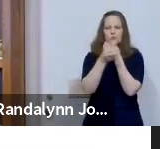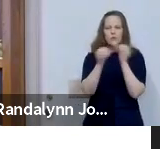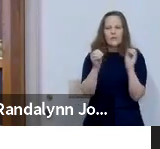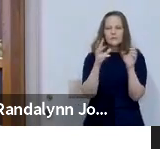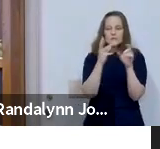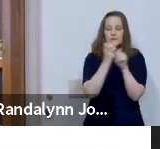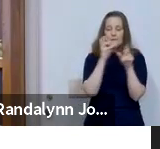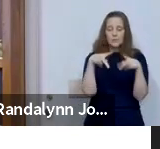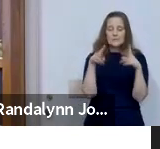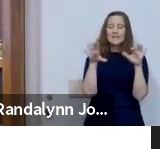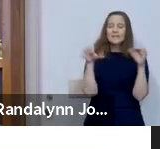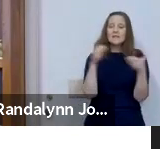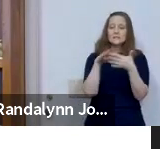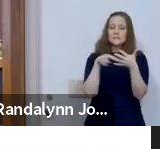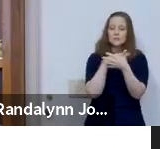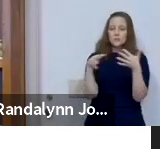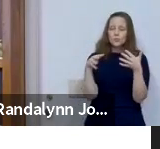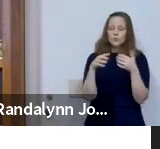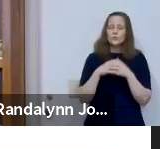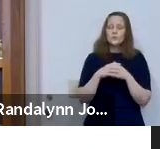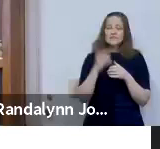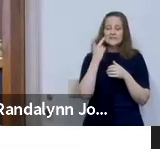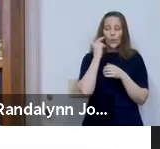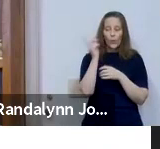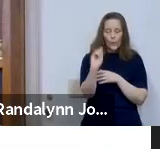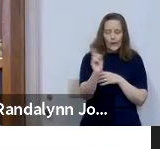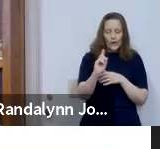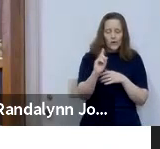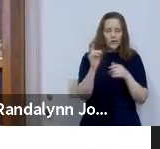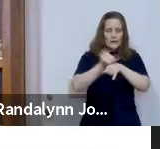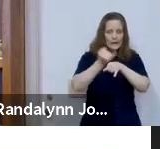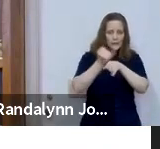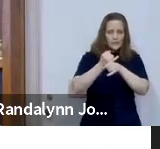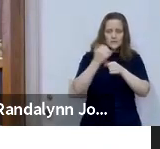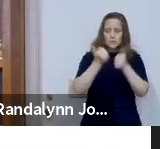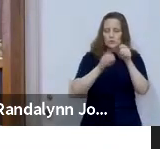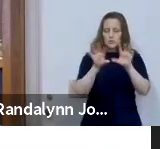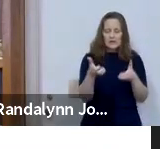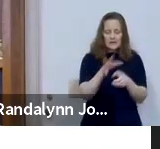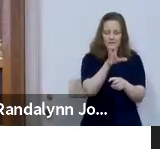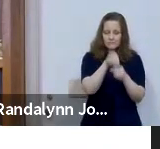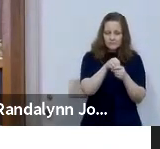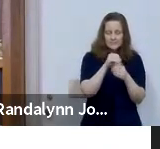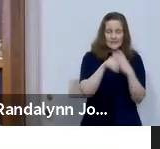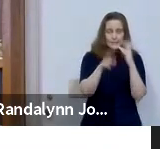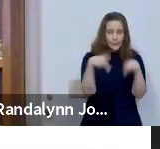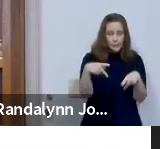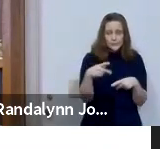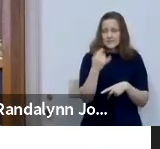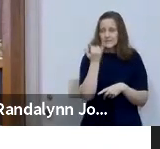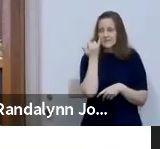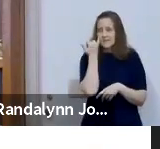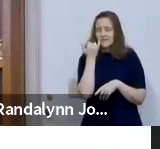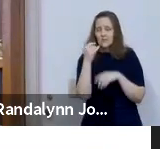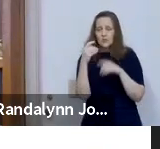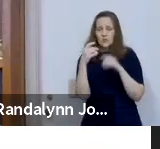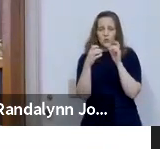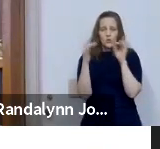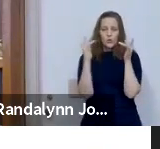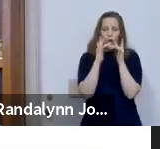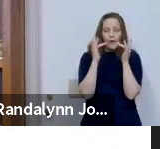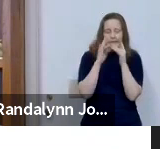person's class schedule. We see where they may have been on campus, what classes they've attended in person, what classes they've had remotely, et